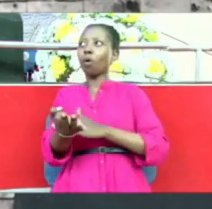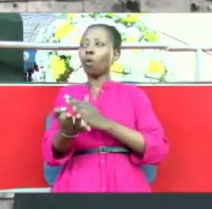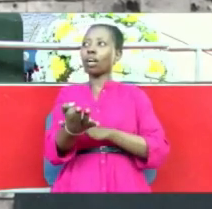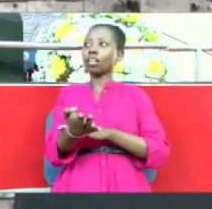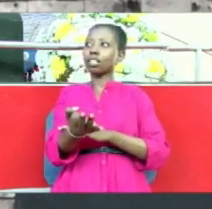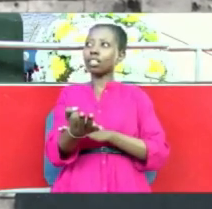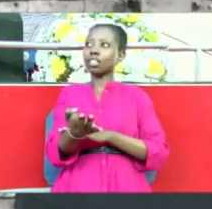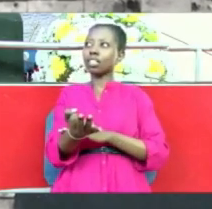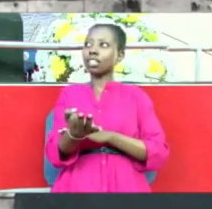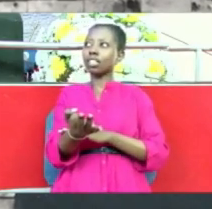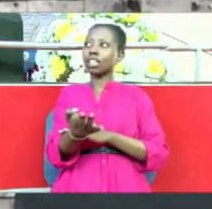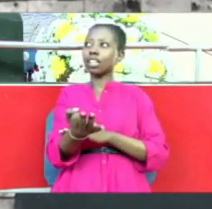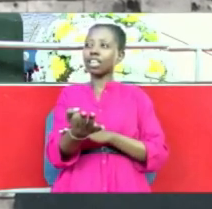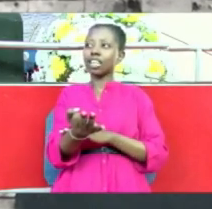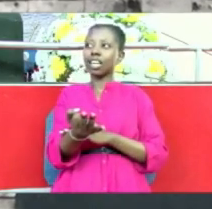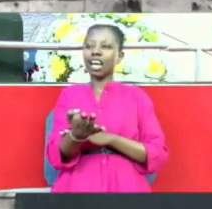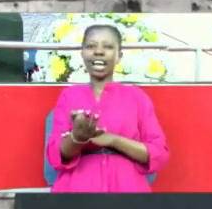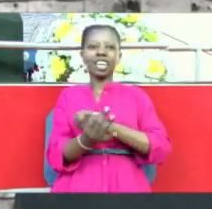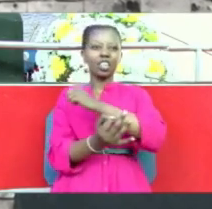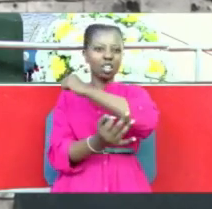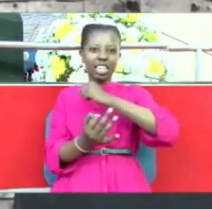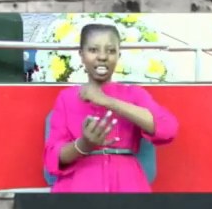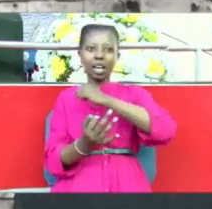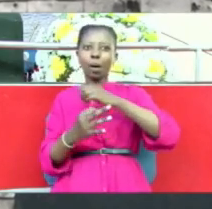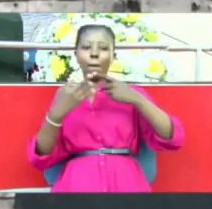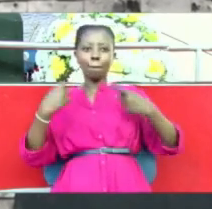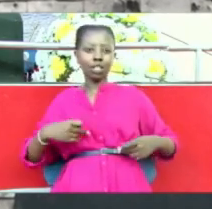hapo hivi.